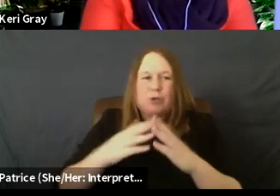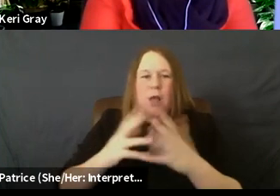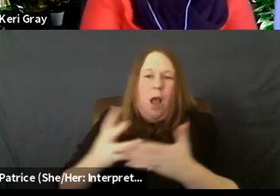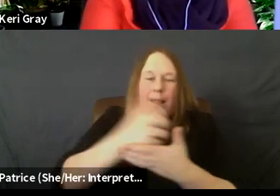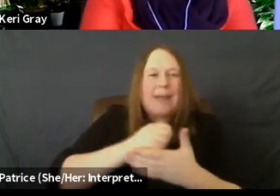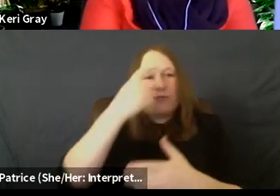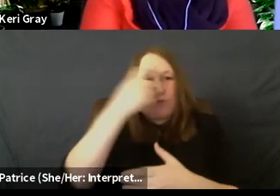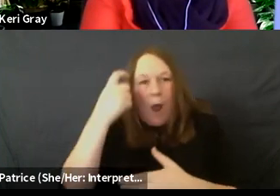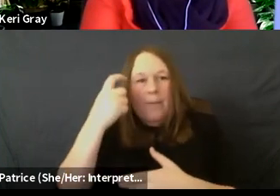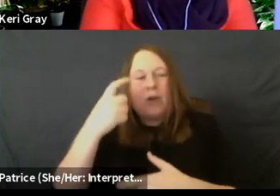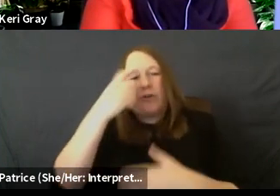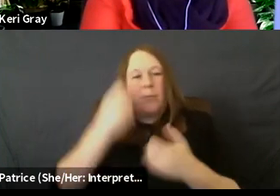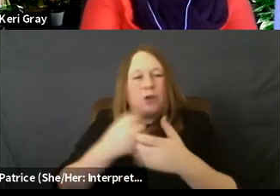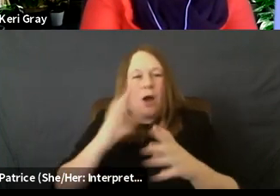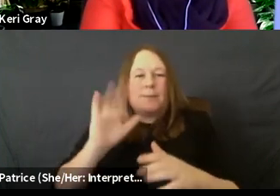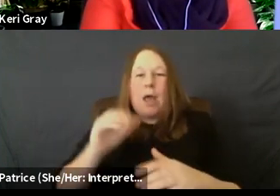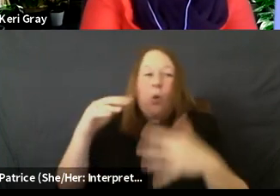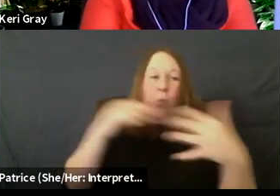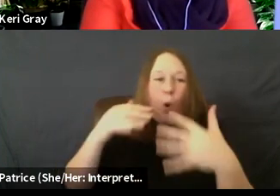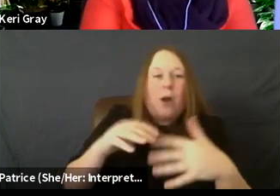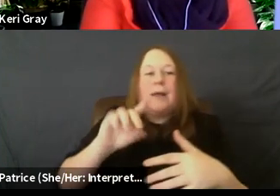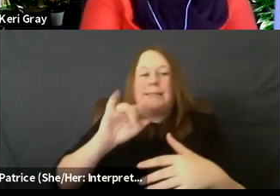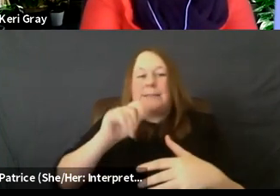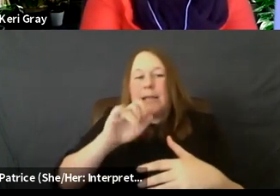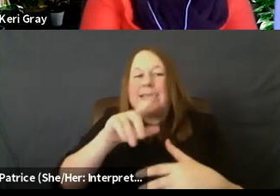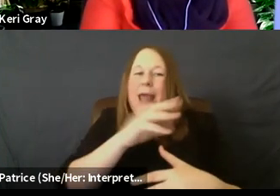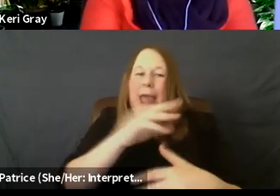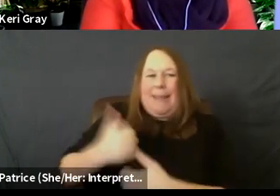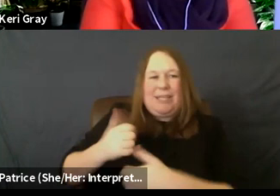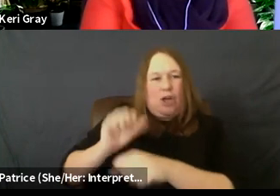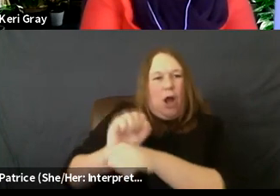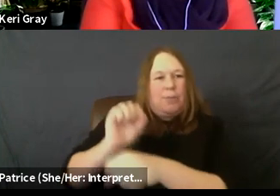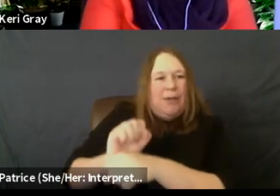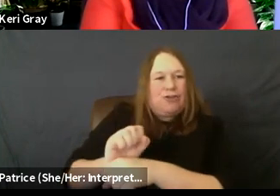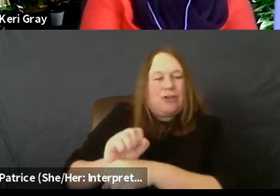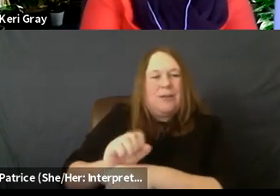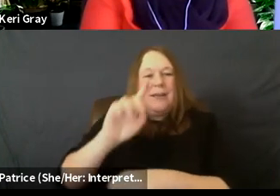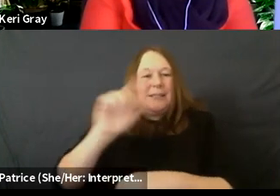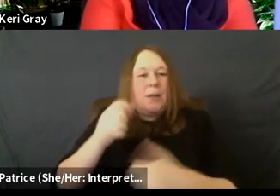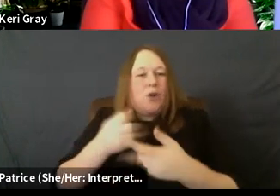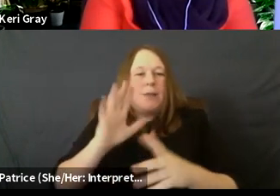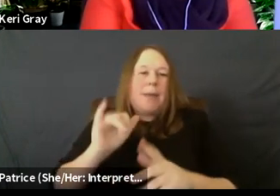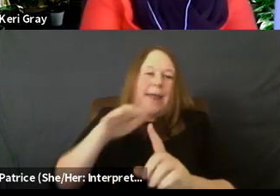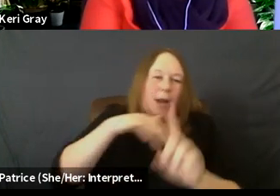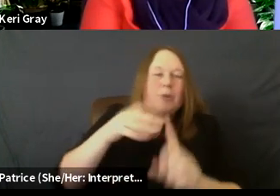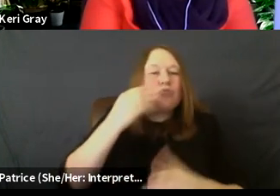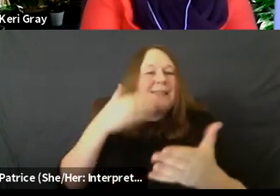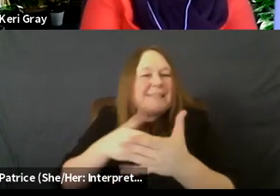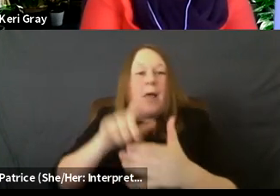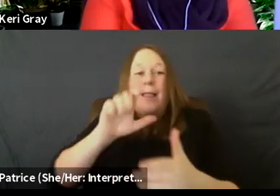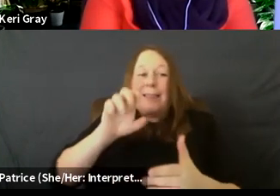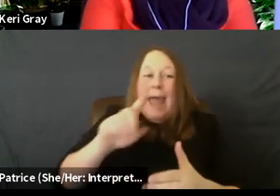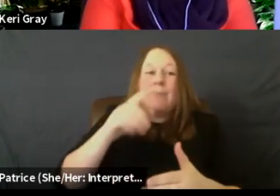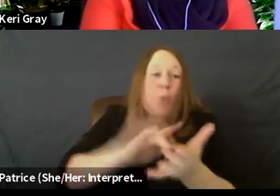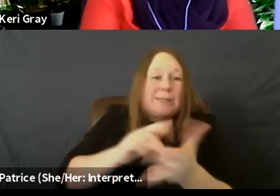trauma caused by war, displacement, and military occupation, disabilities caused by environmental racism like lead poisoning in water,